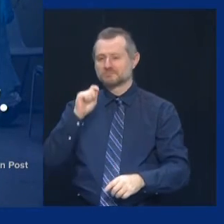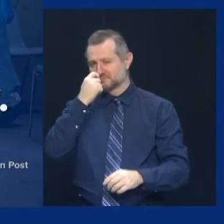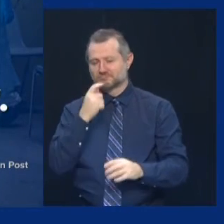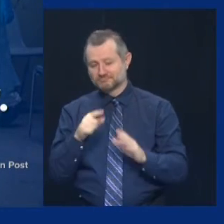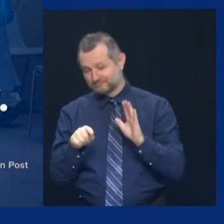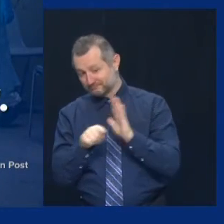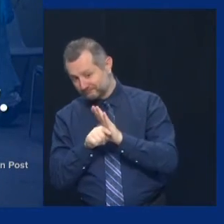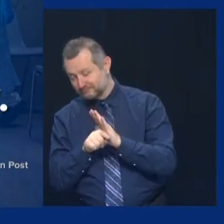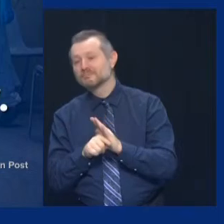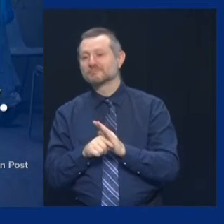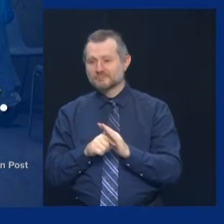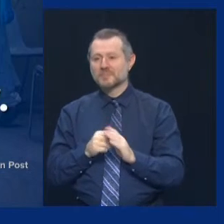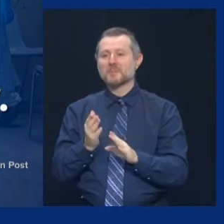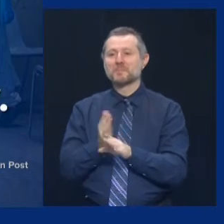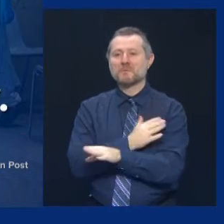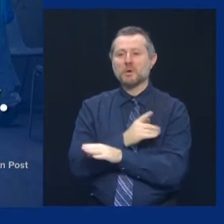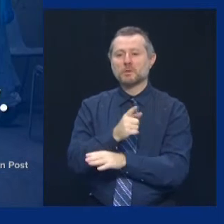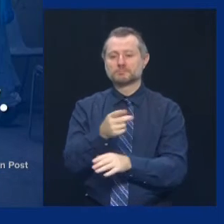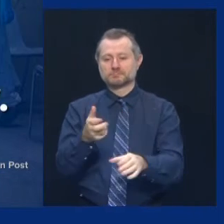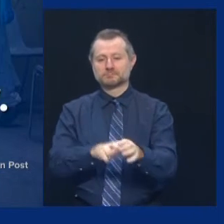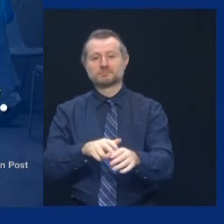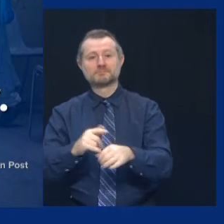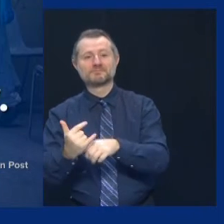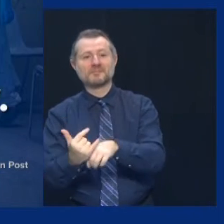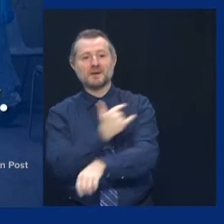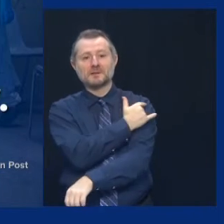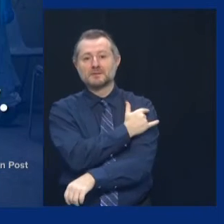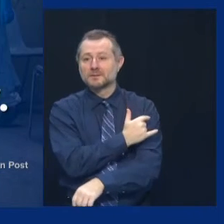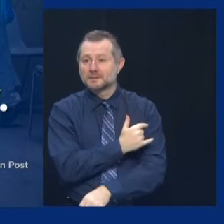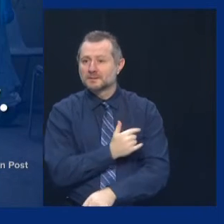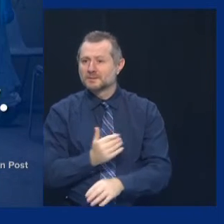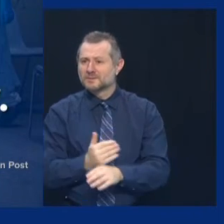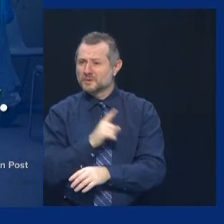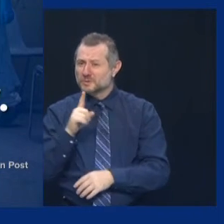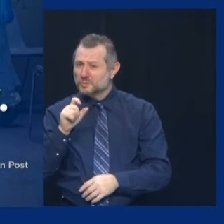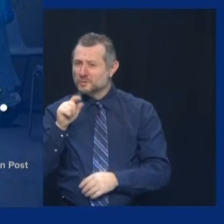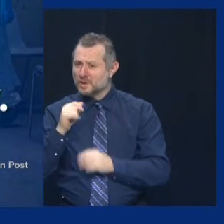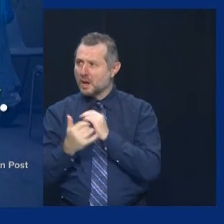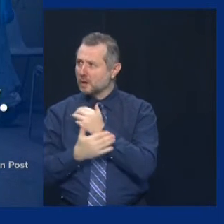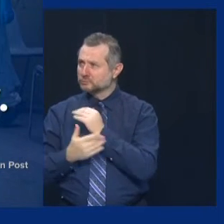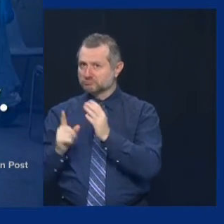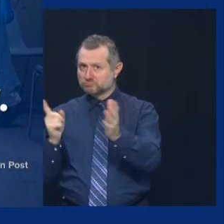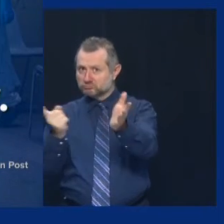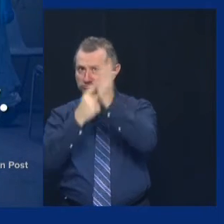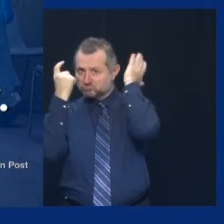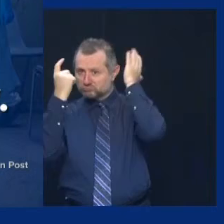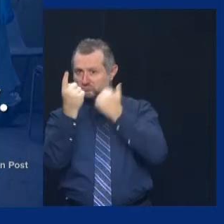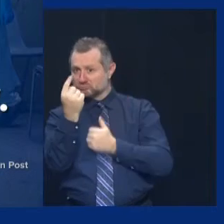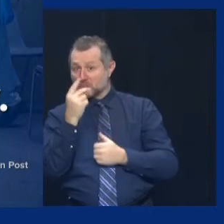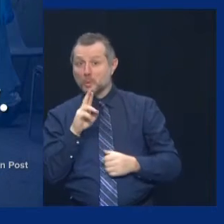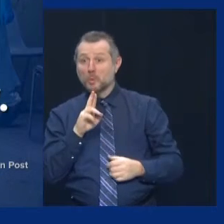the plane in the UK. 120 countries. And the United States has done nothing.